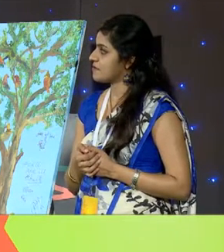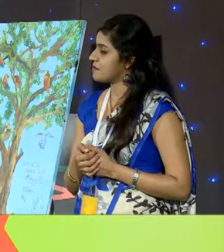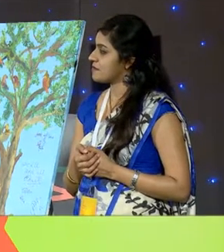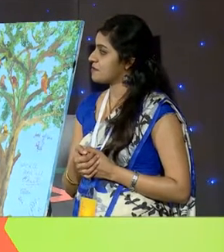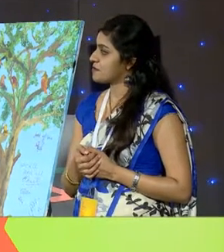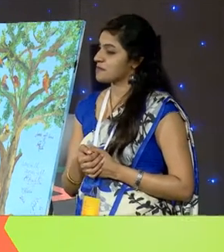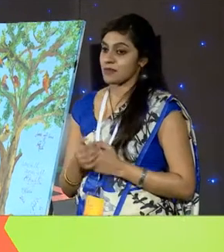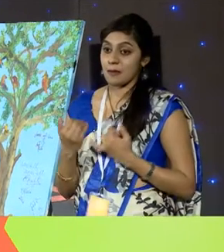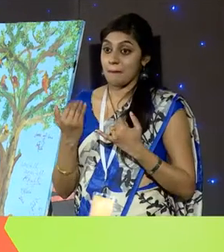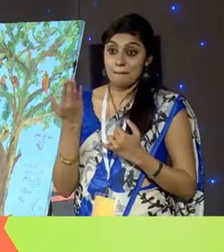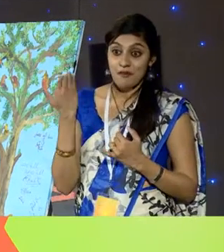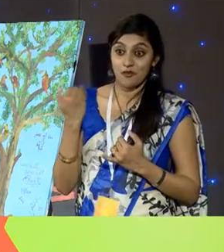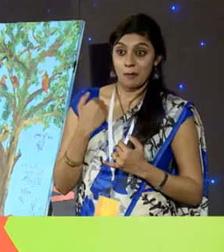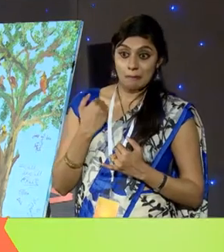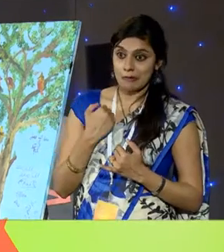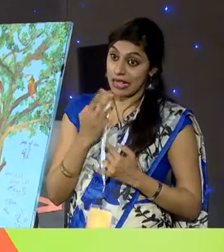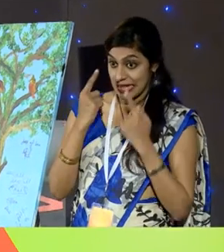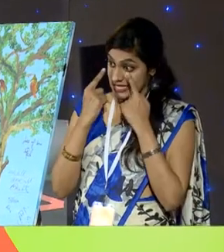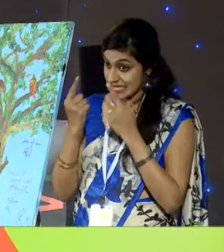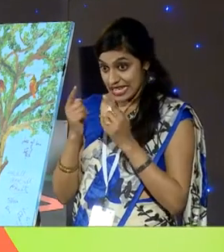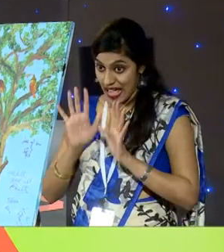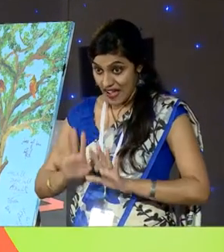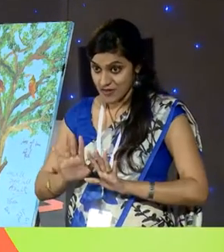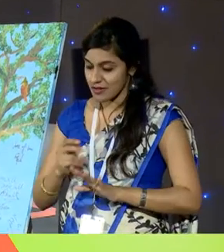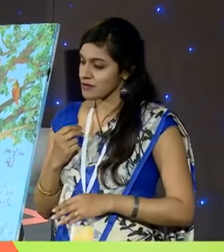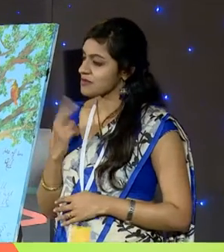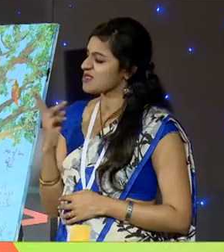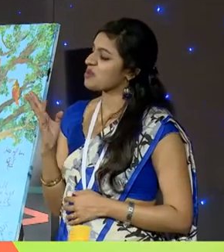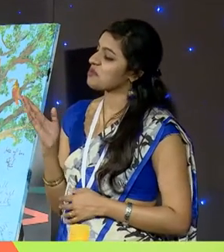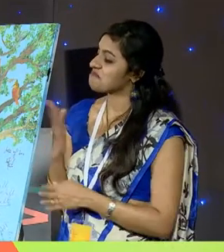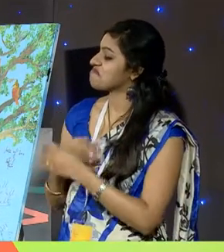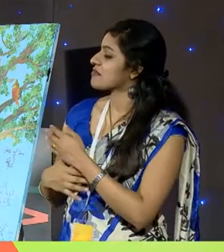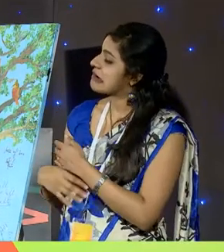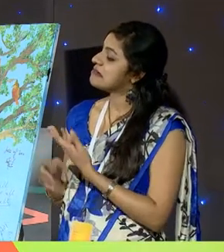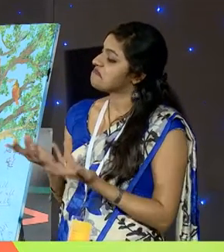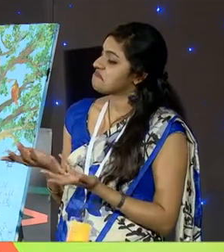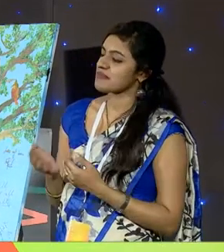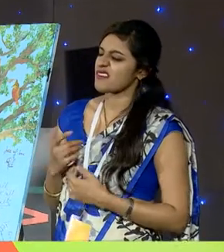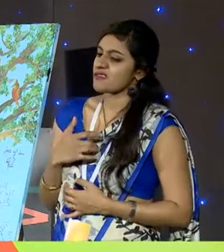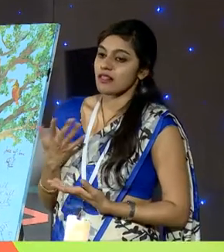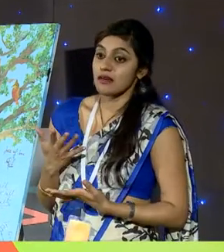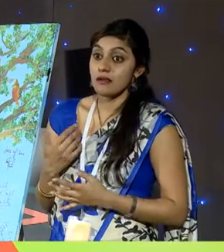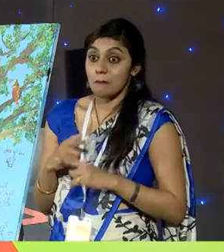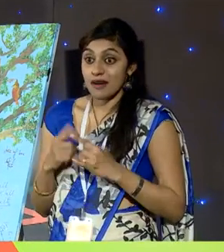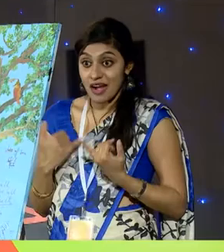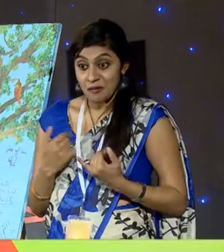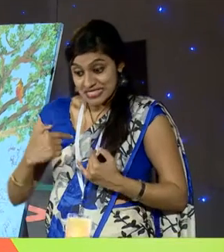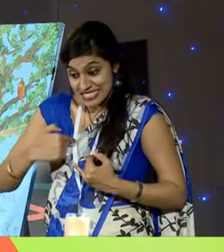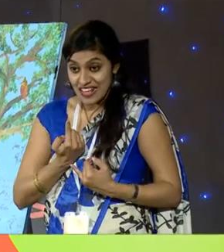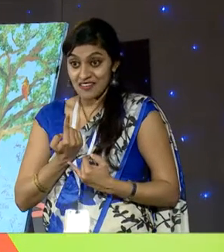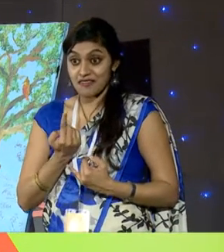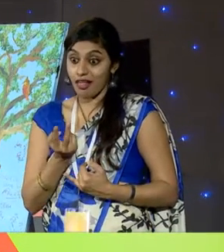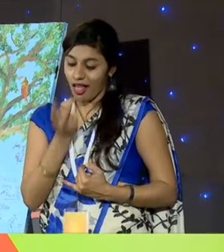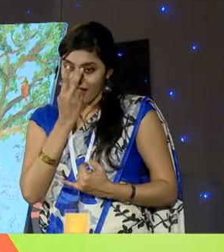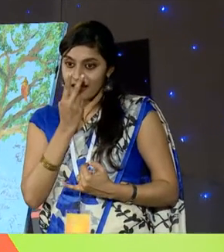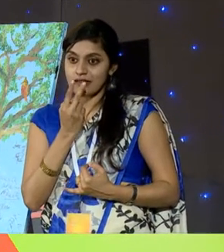A person with disability is basically someone who becomes an insider to a community which is offering you